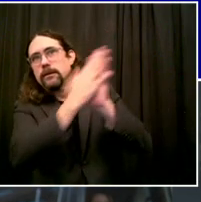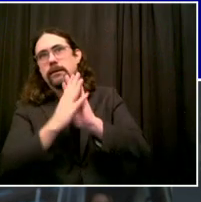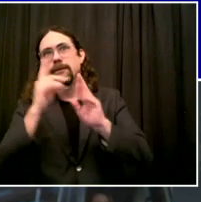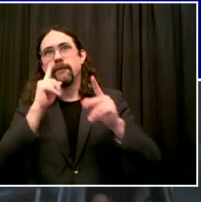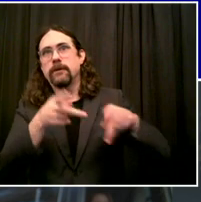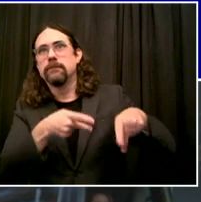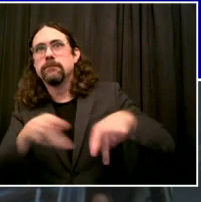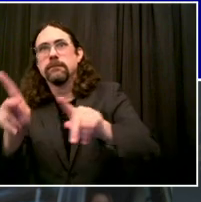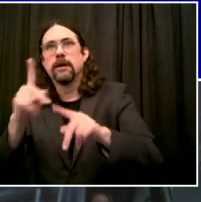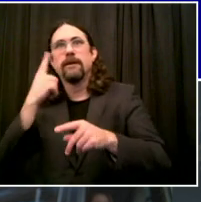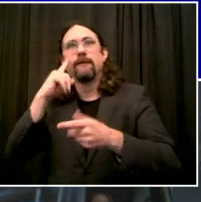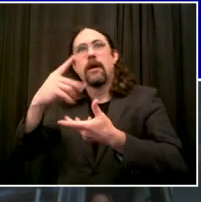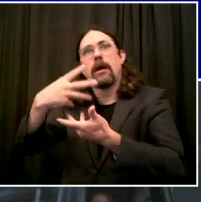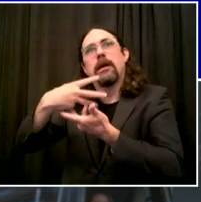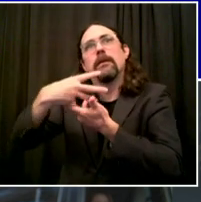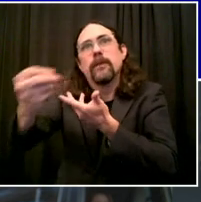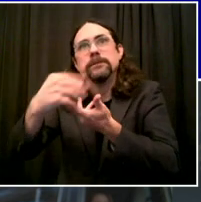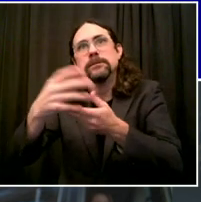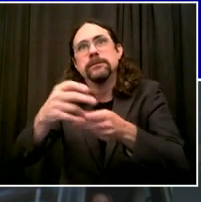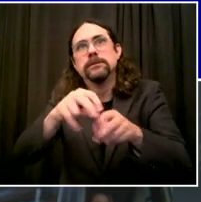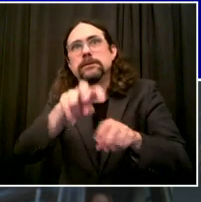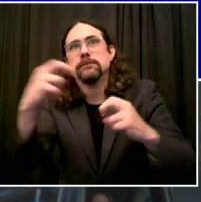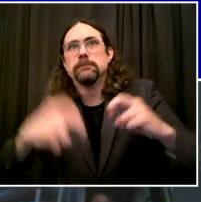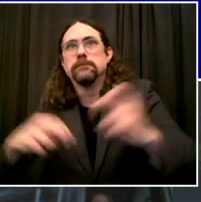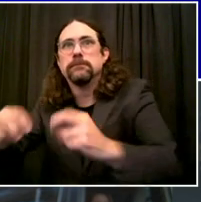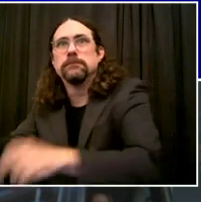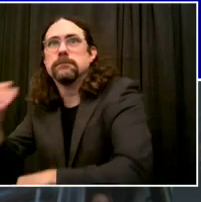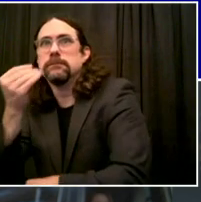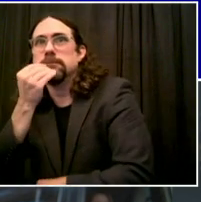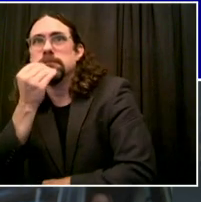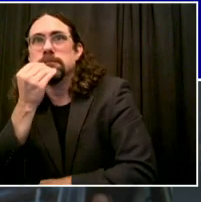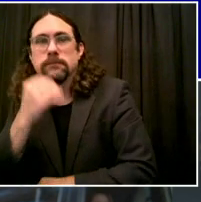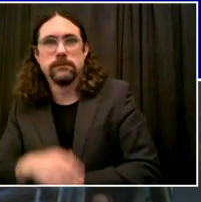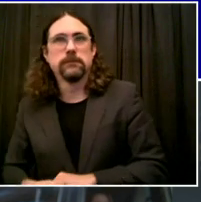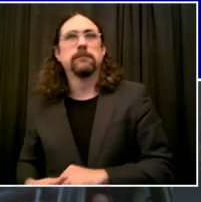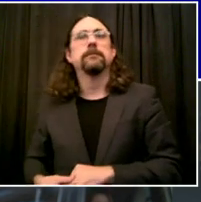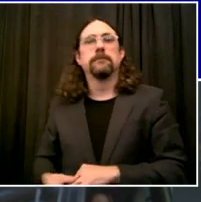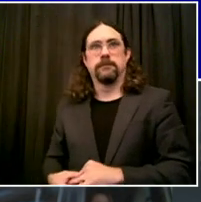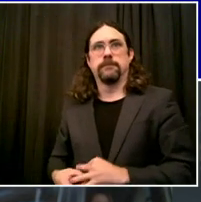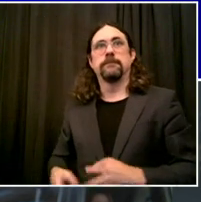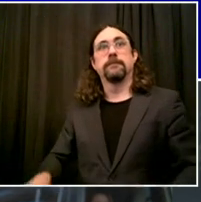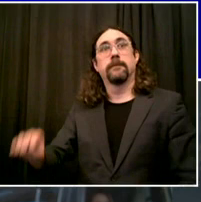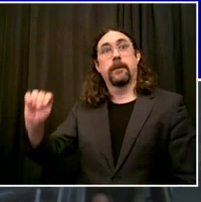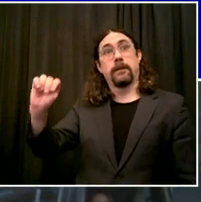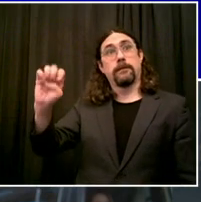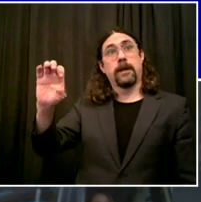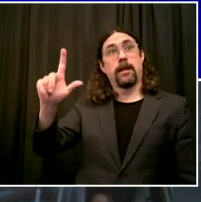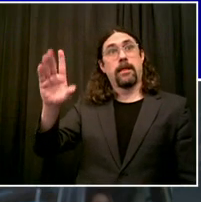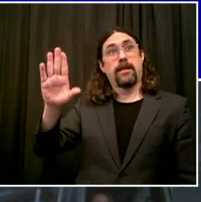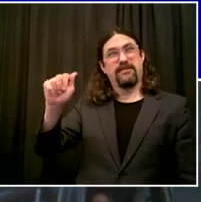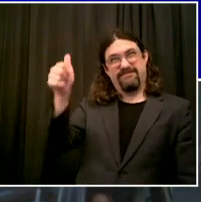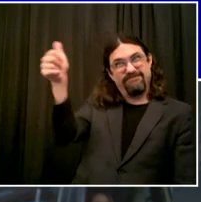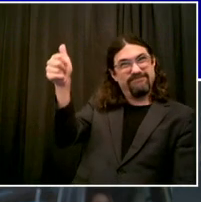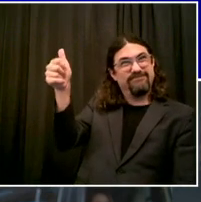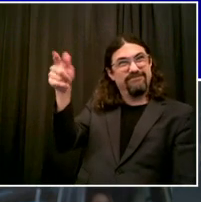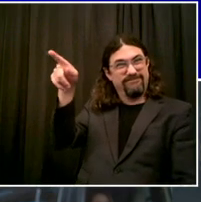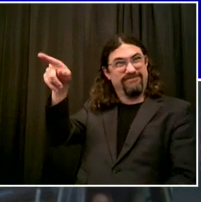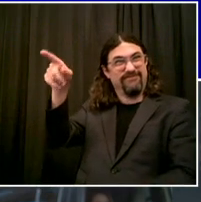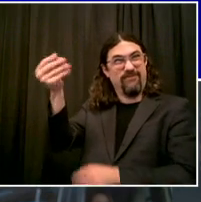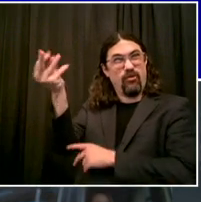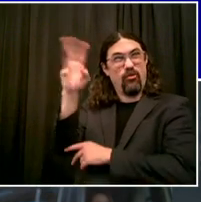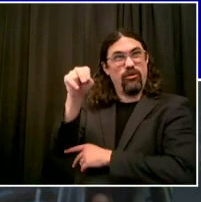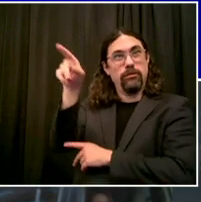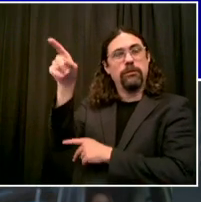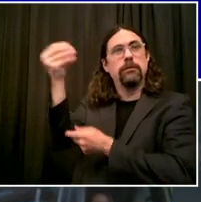as Melba told me, it took her something like 5 minutes to complete the application successfully. So to all the restaurants out there looking to get